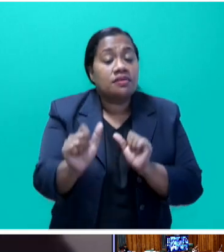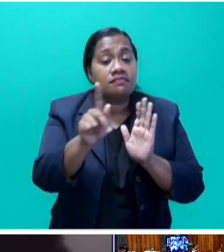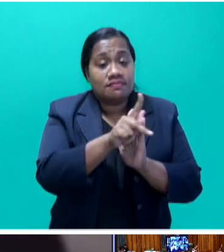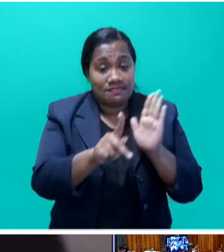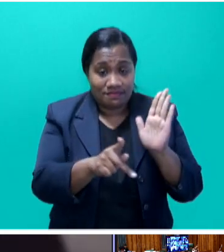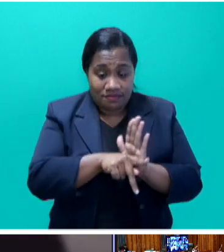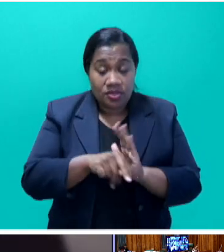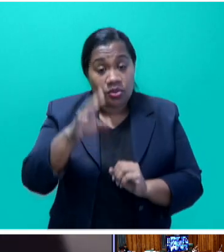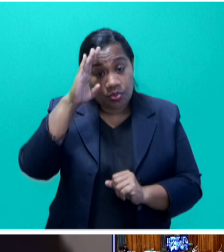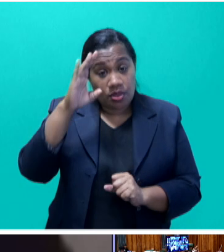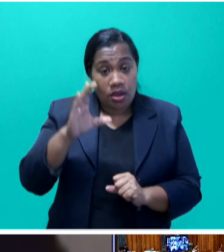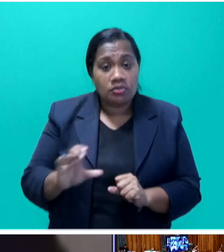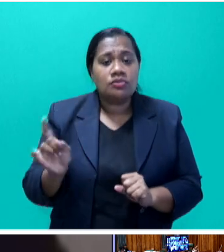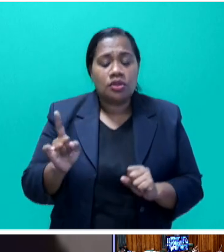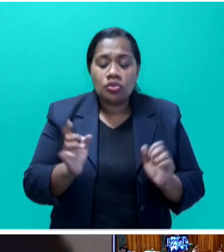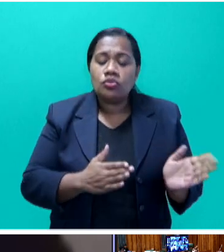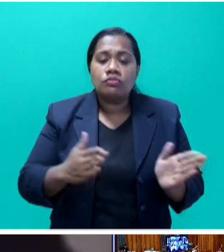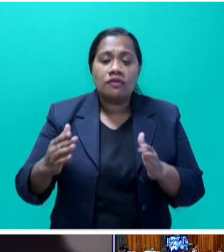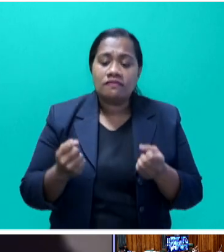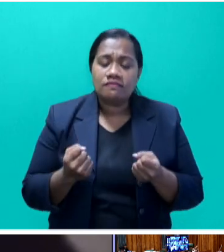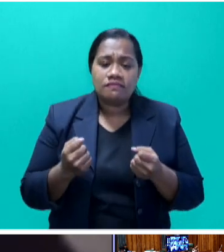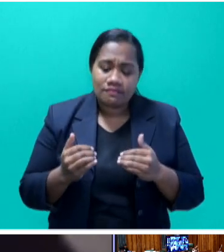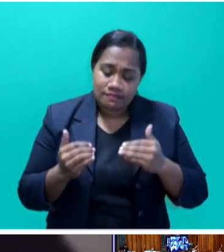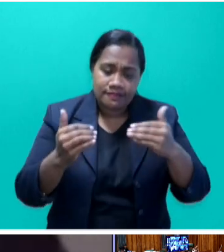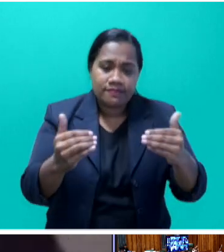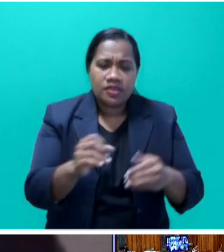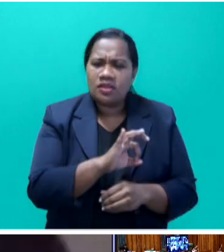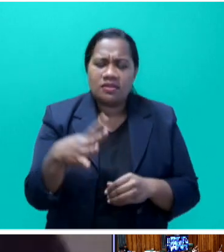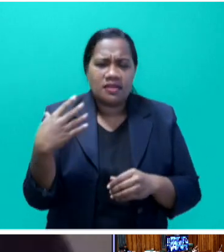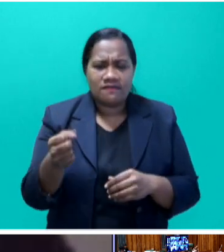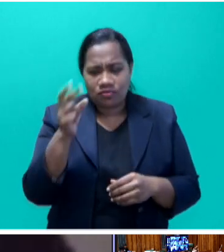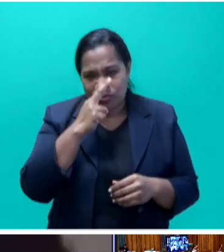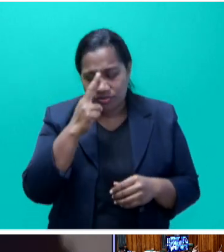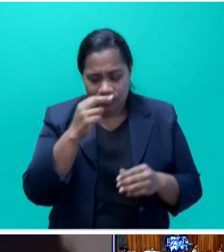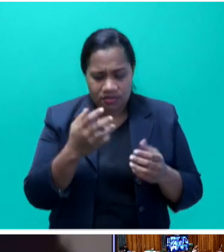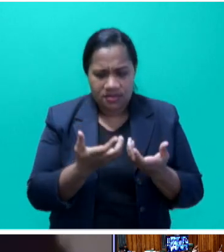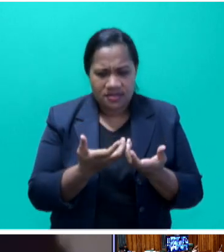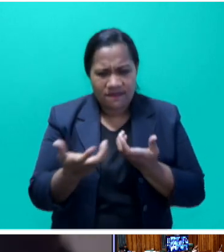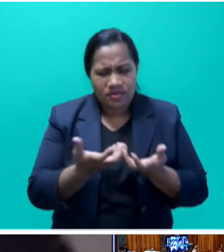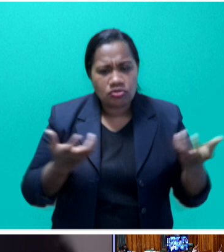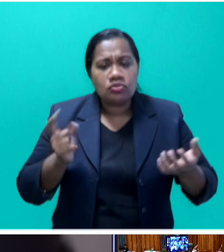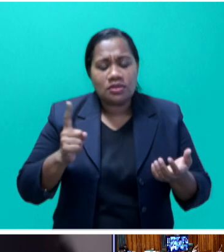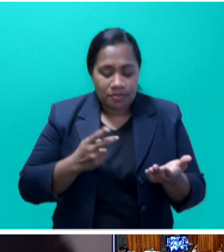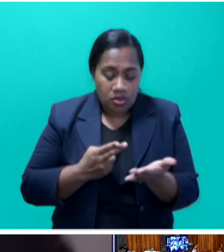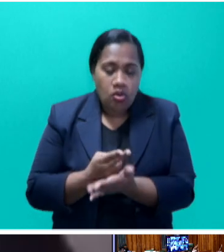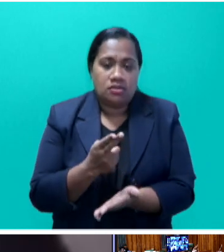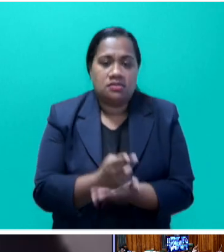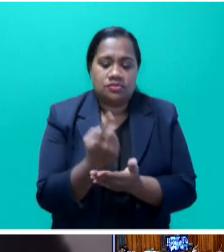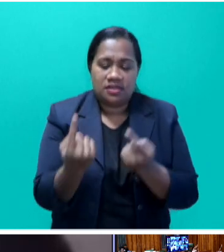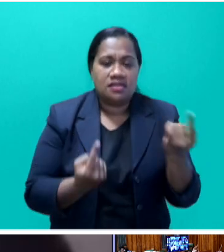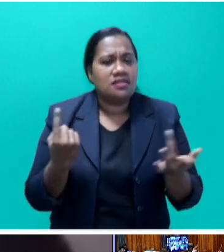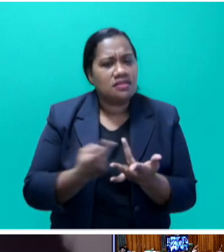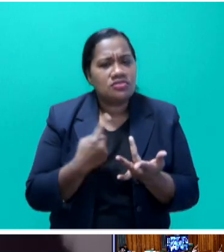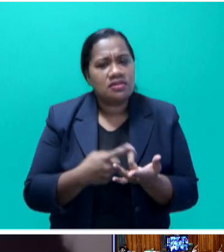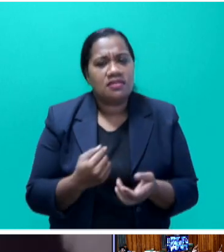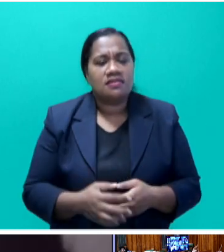this country to move forward and not have racial division is to be honest. To be honest with each other. And let's not